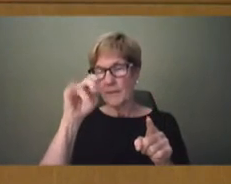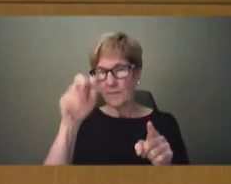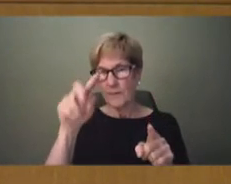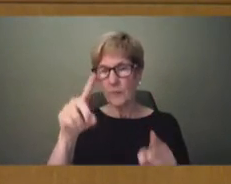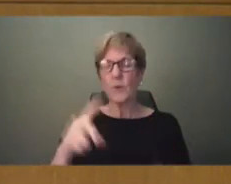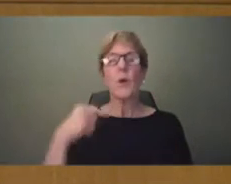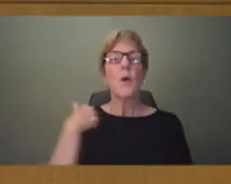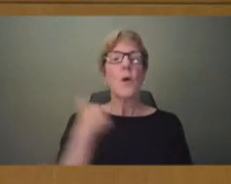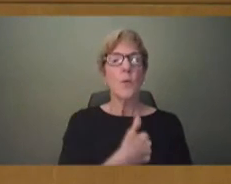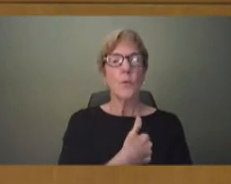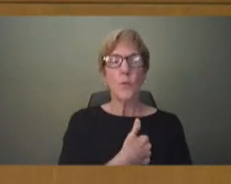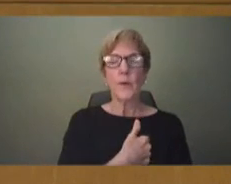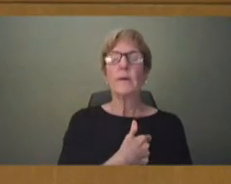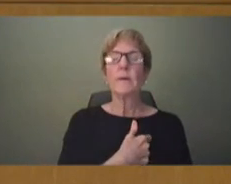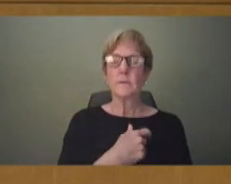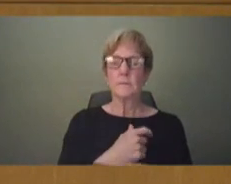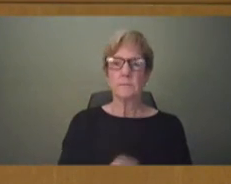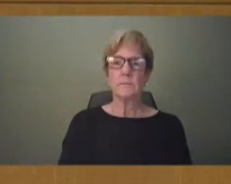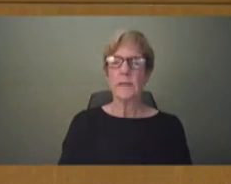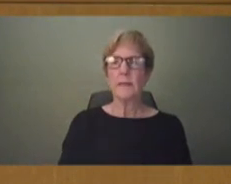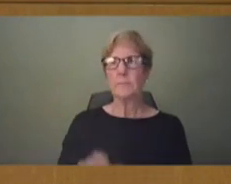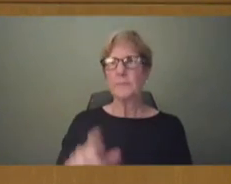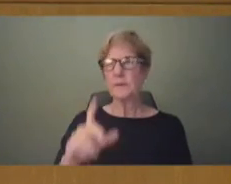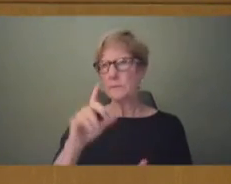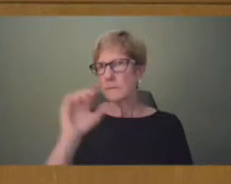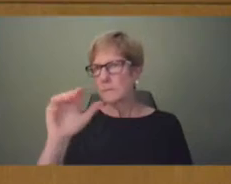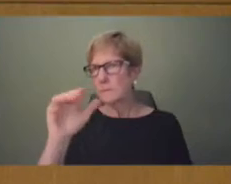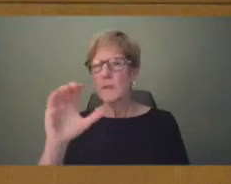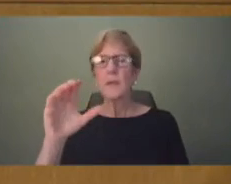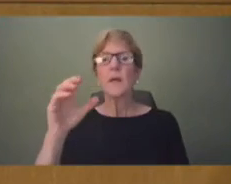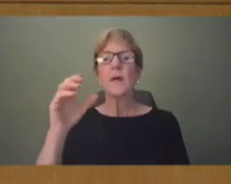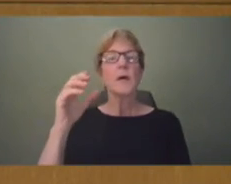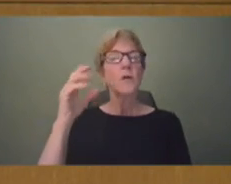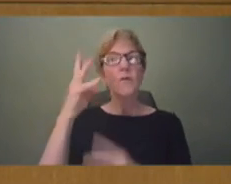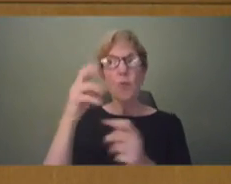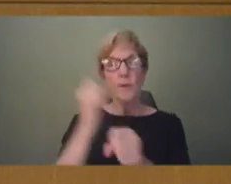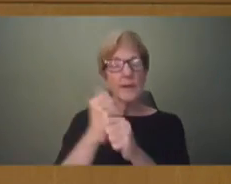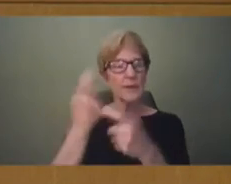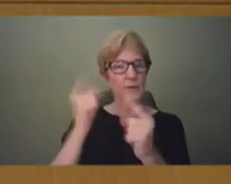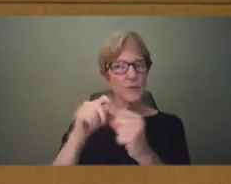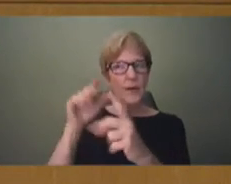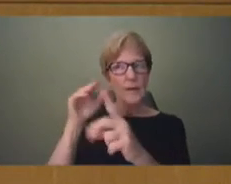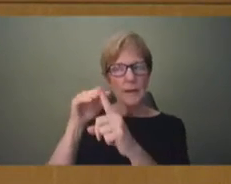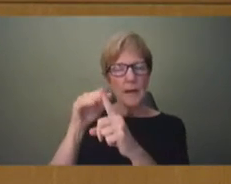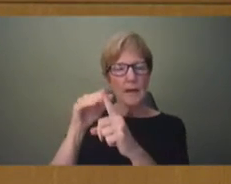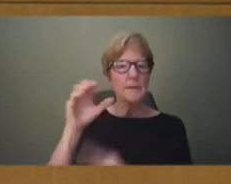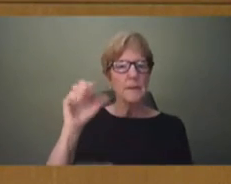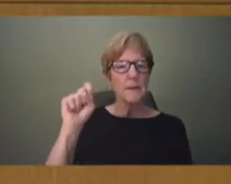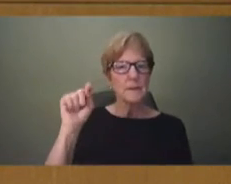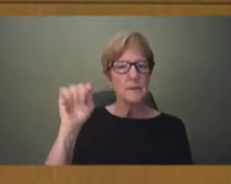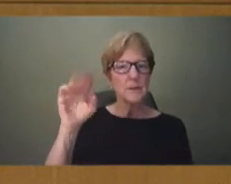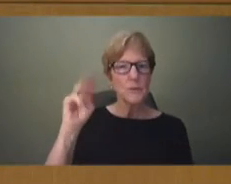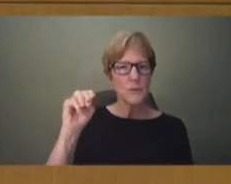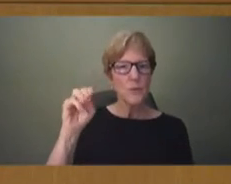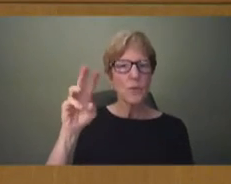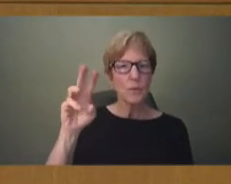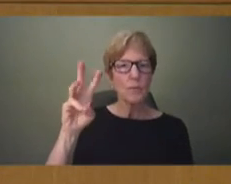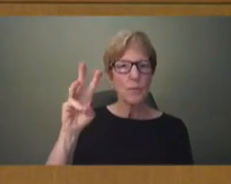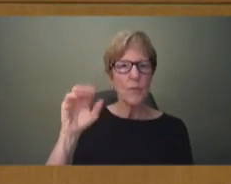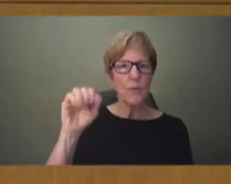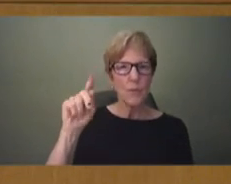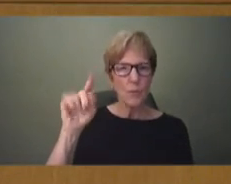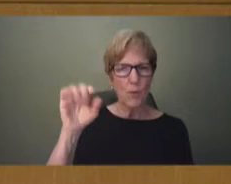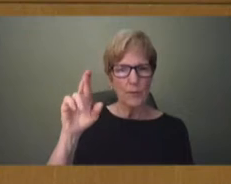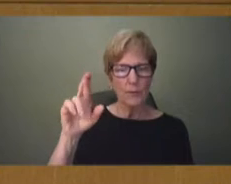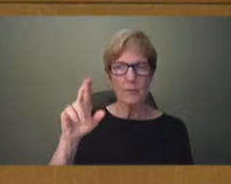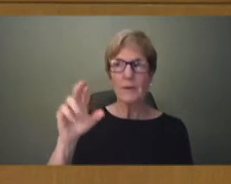been contacting storm water for over four years trying to get sink holes that are adjacent to